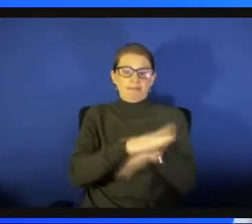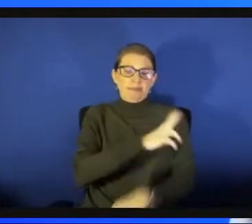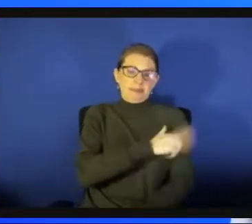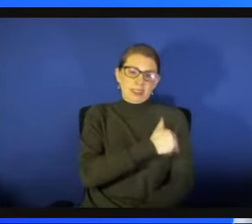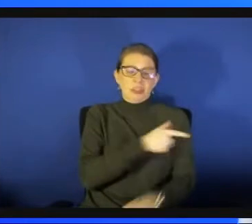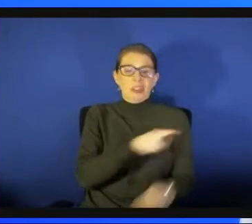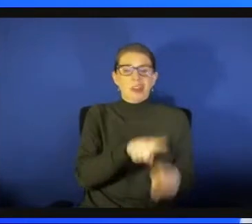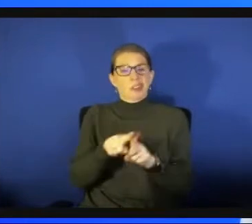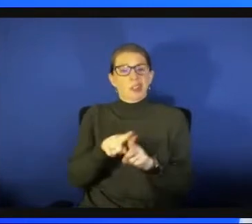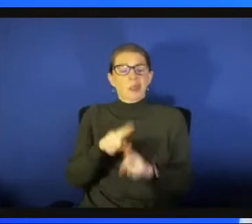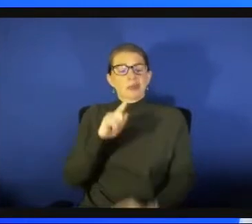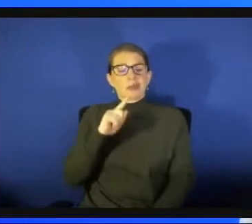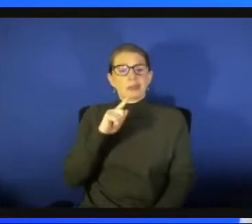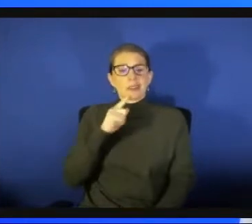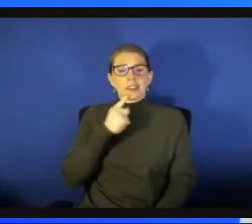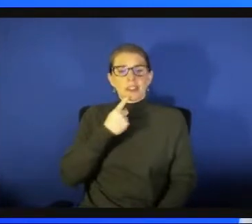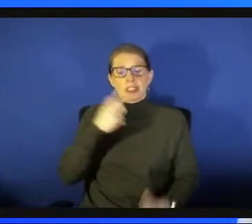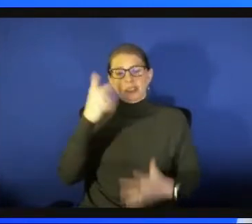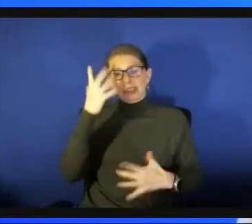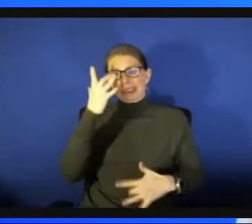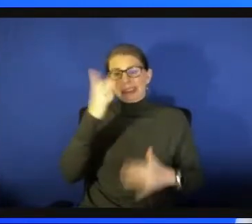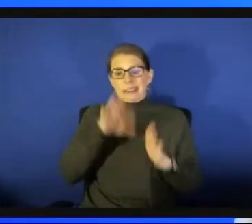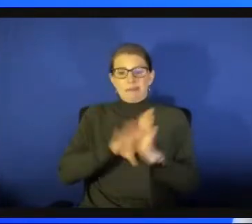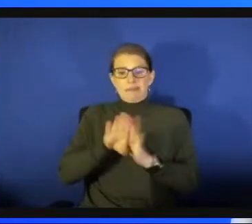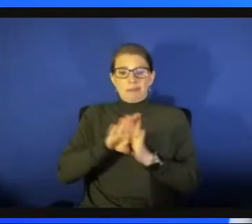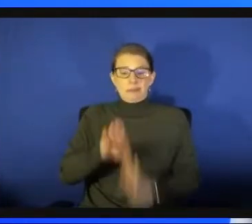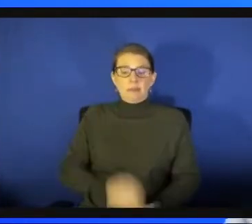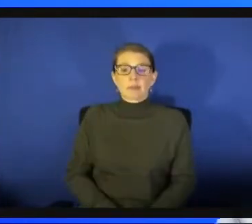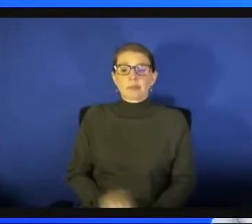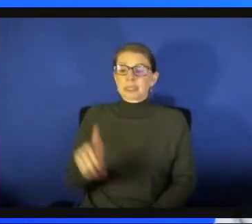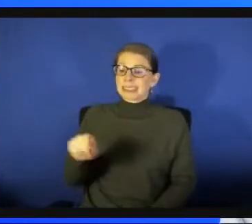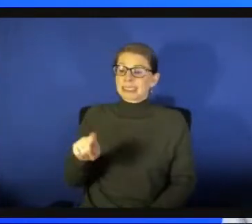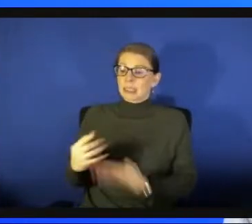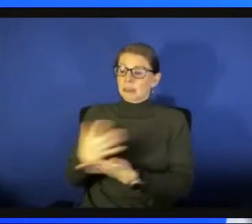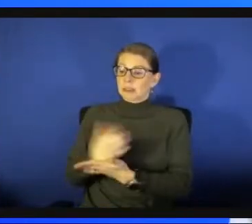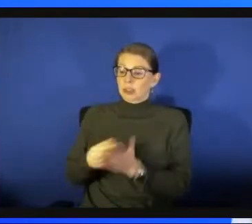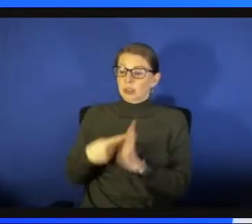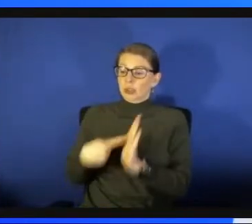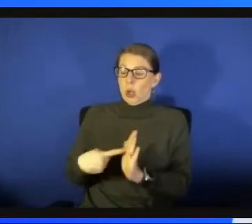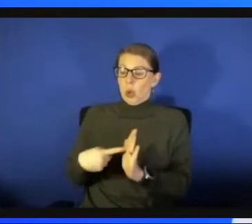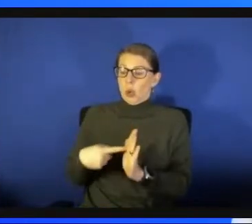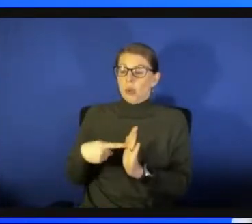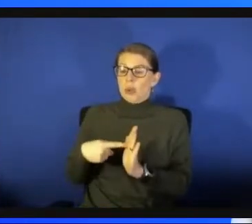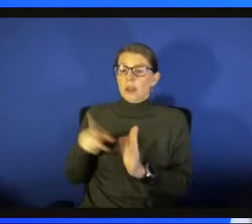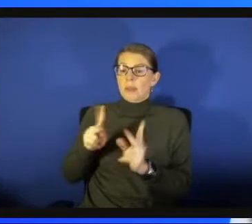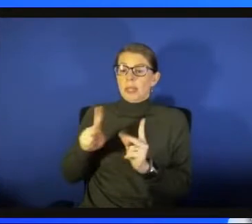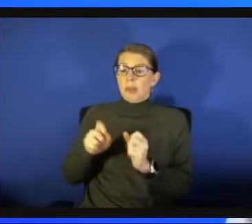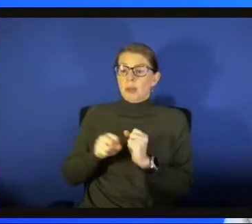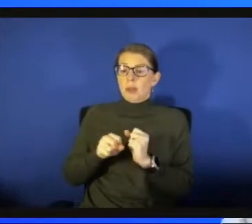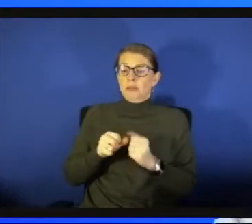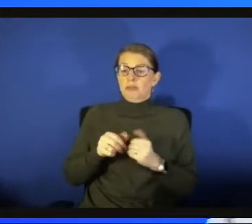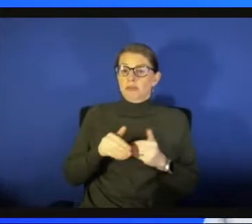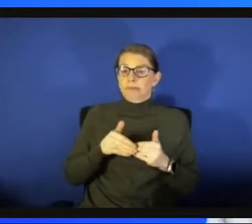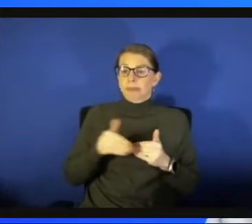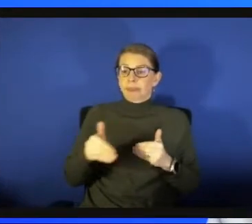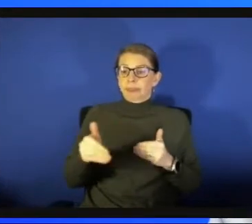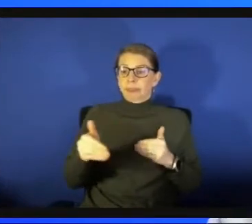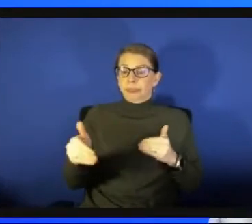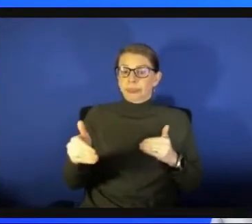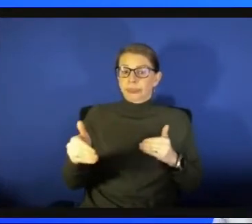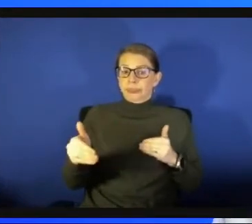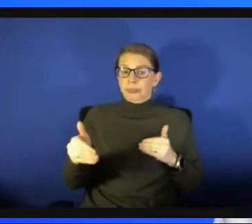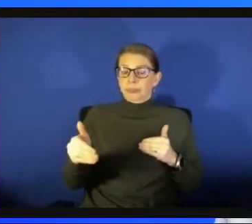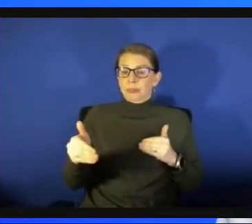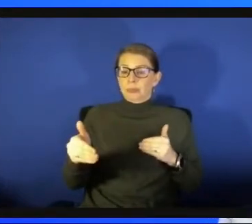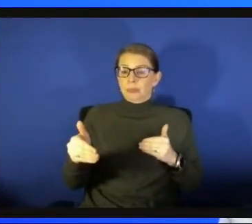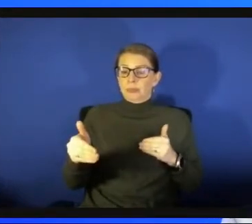the data has shown and what we've been told is that those people that are further out from their dose of vaccine, you know, although still have